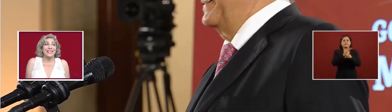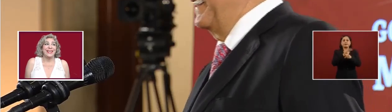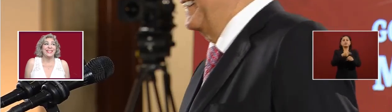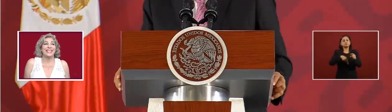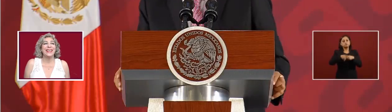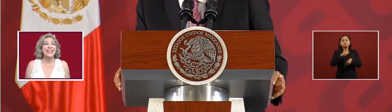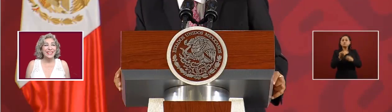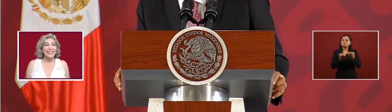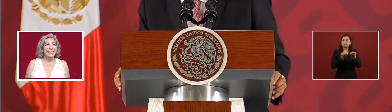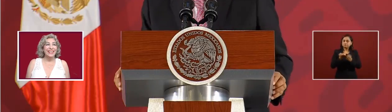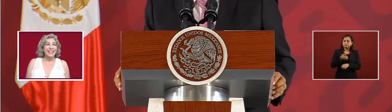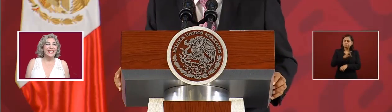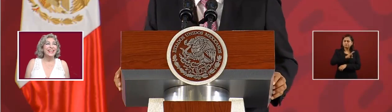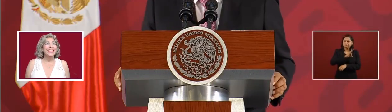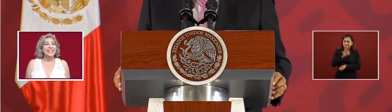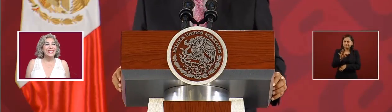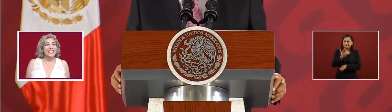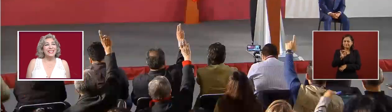some exercise.